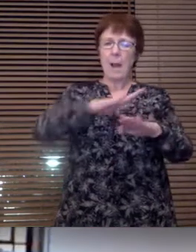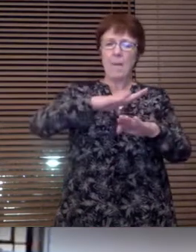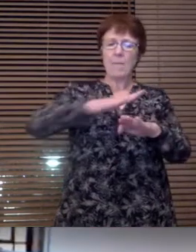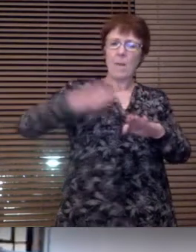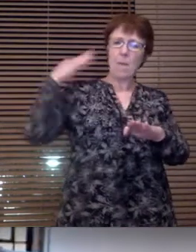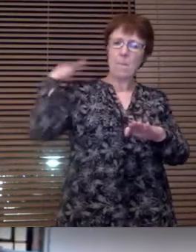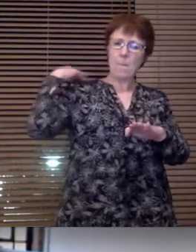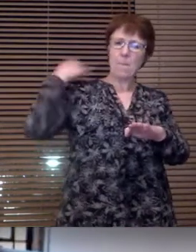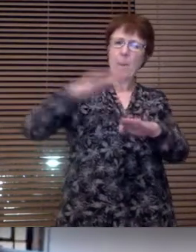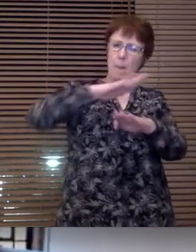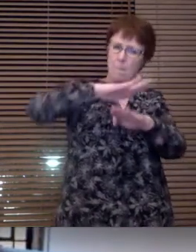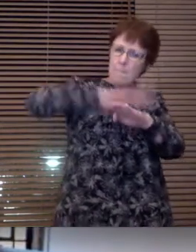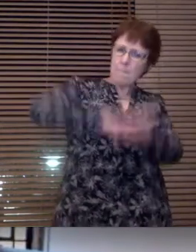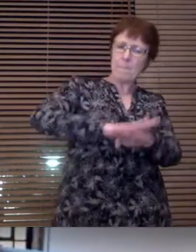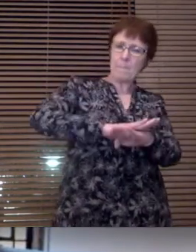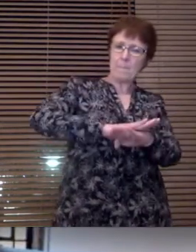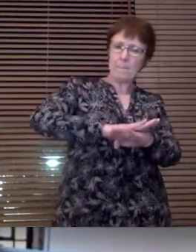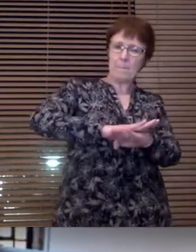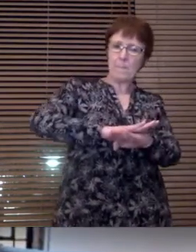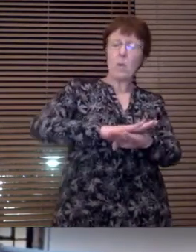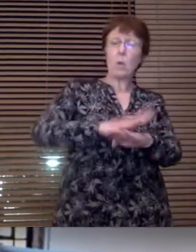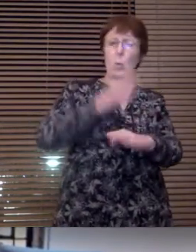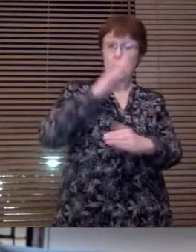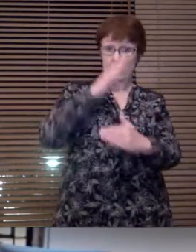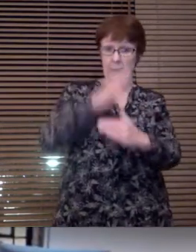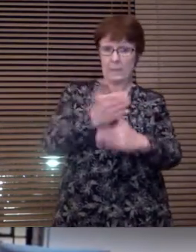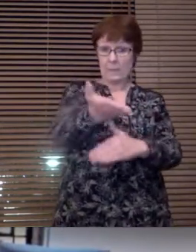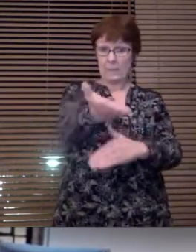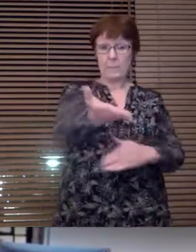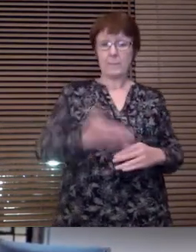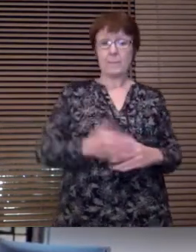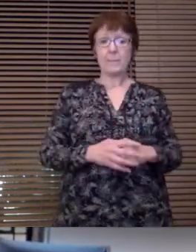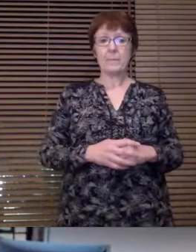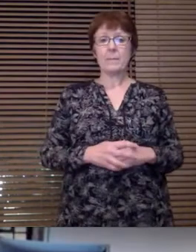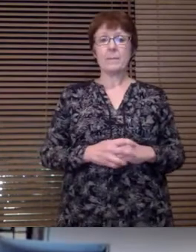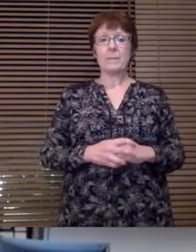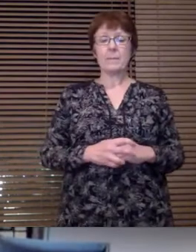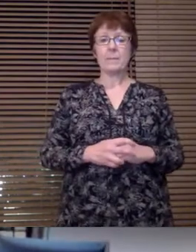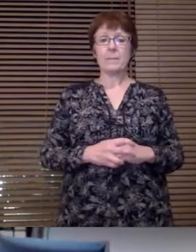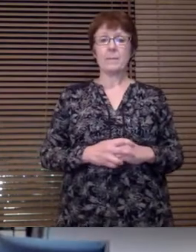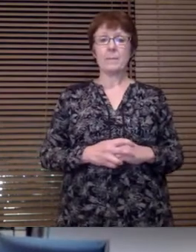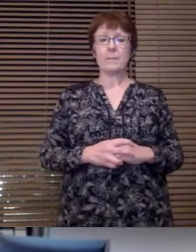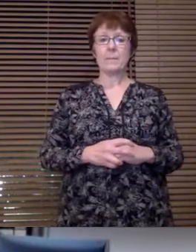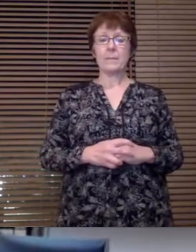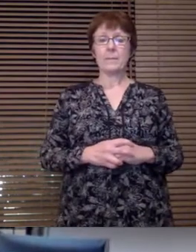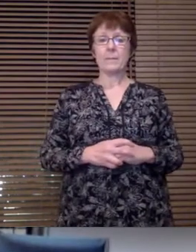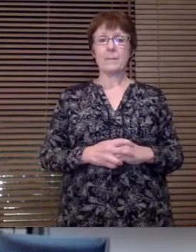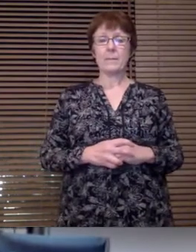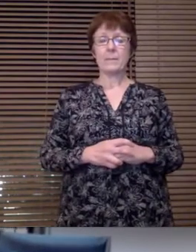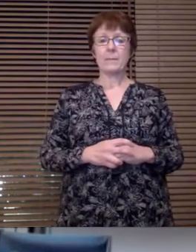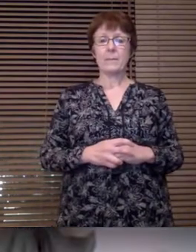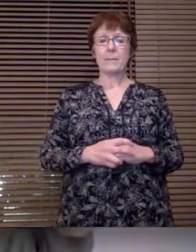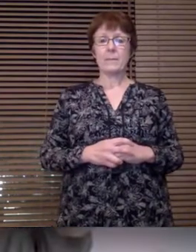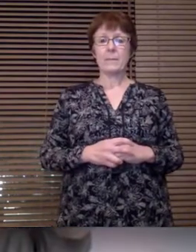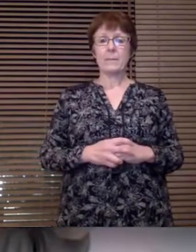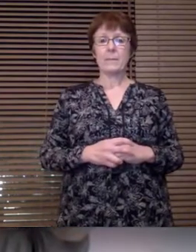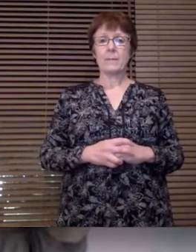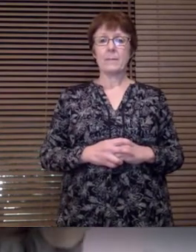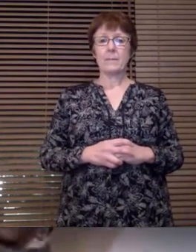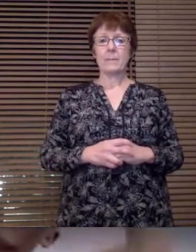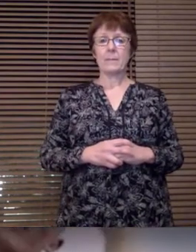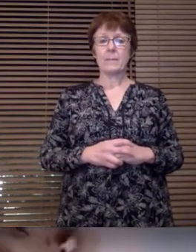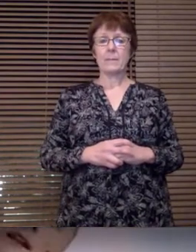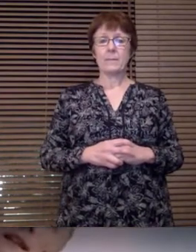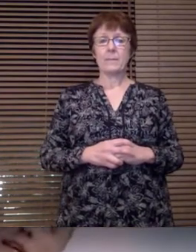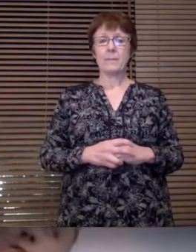seconds of the dish. We're going to start flat on our back, hiding our ears with our shoulders, and we're just going to lift our top half and lower half in a perfect straight